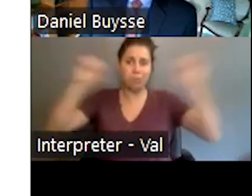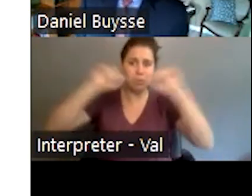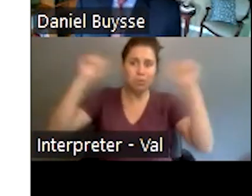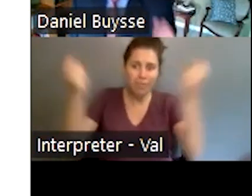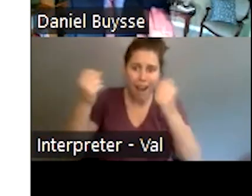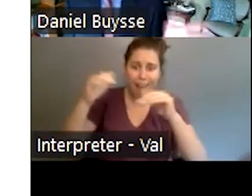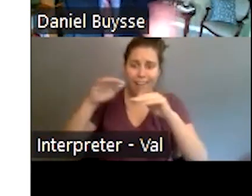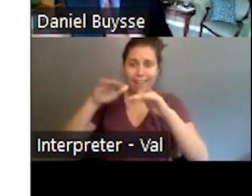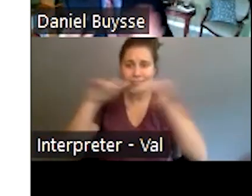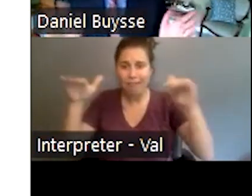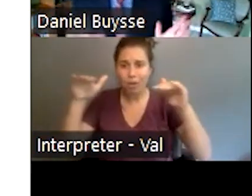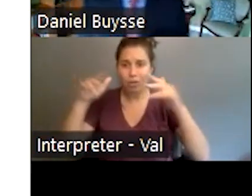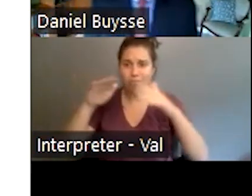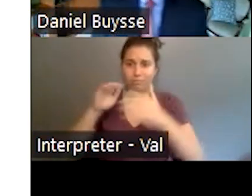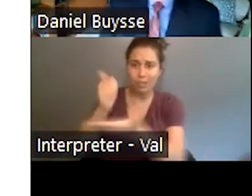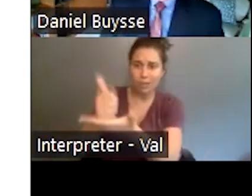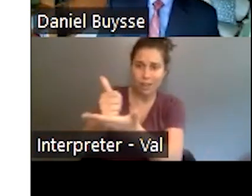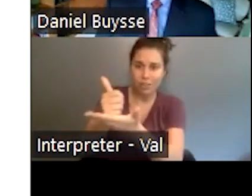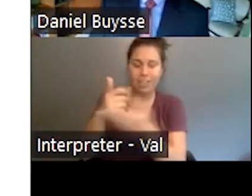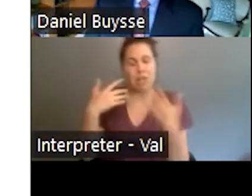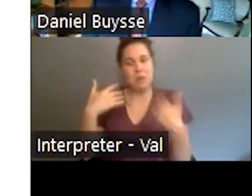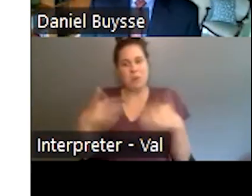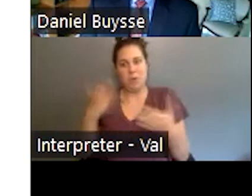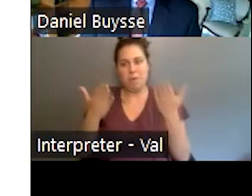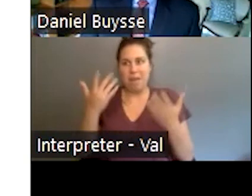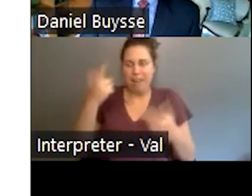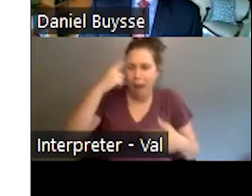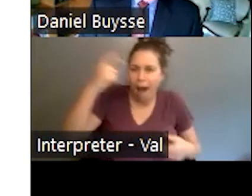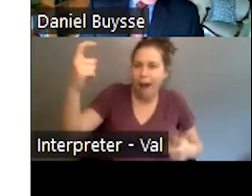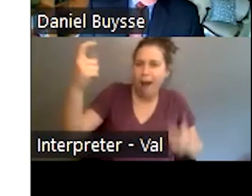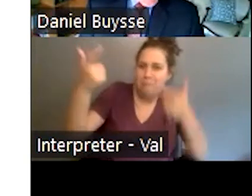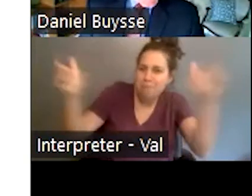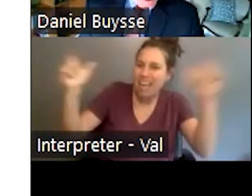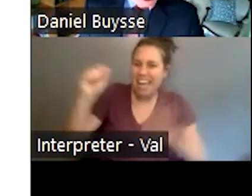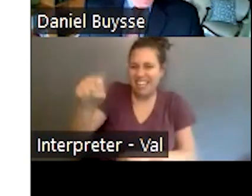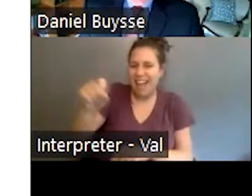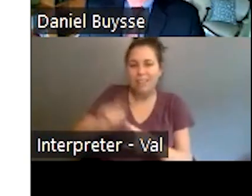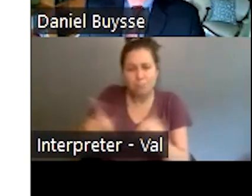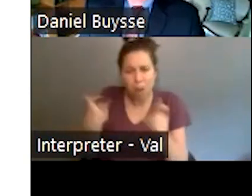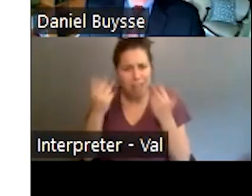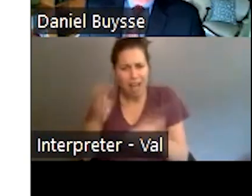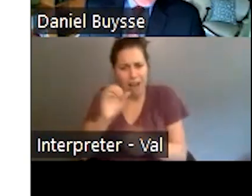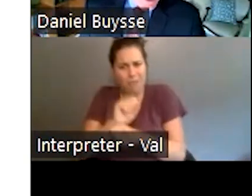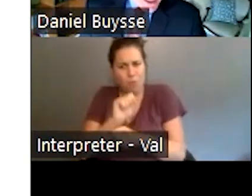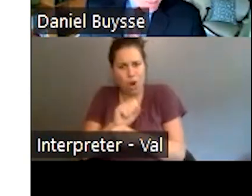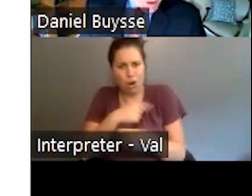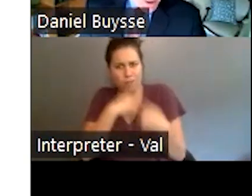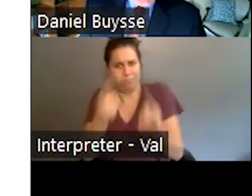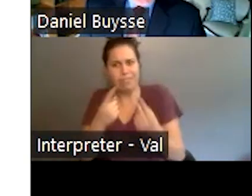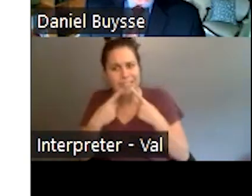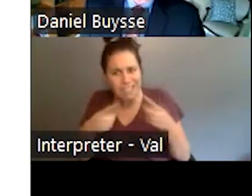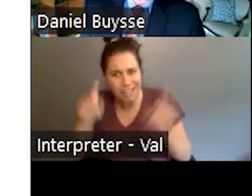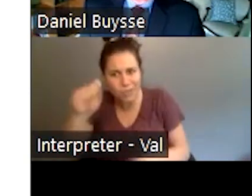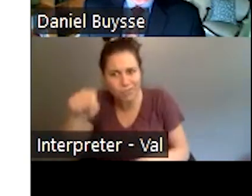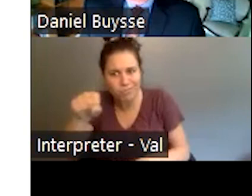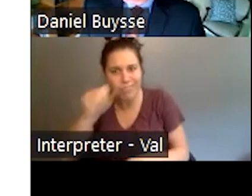you think that this is totally pie in the sky, consider that there are many efforts that, successful efforts that have been